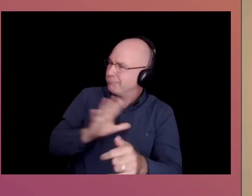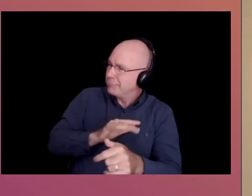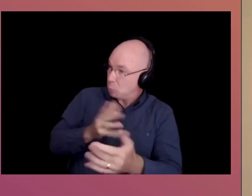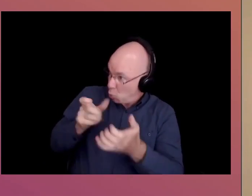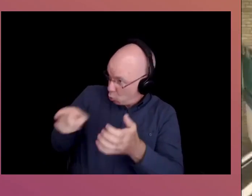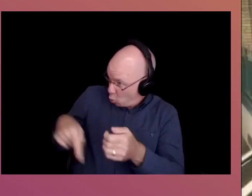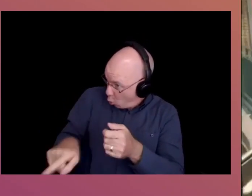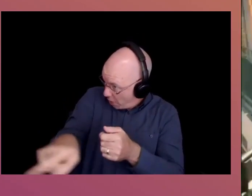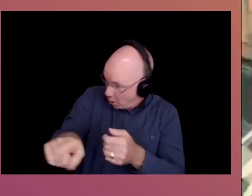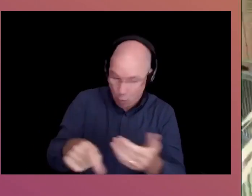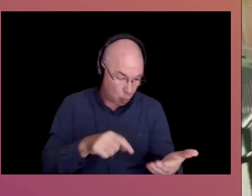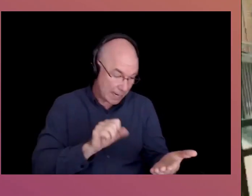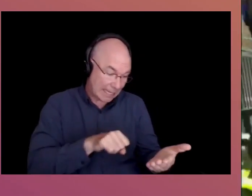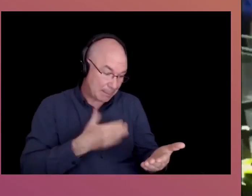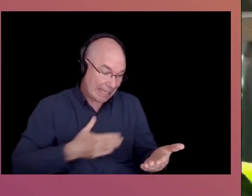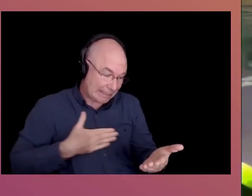please.